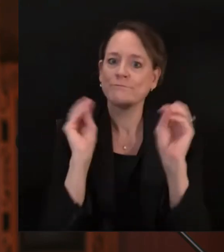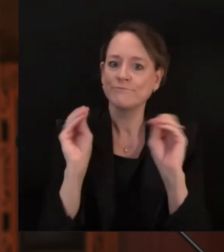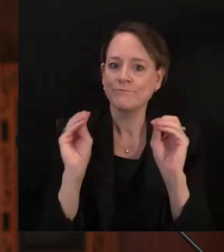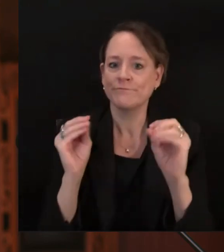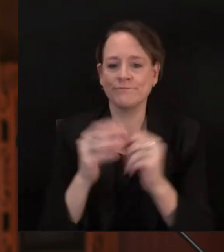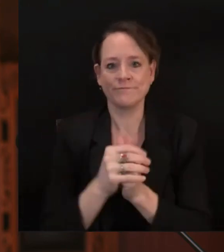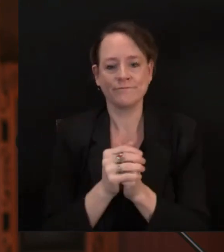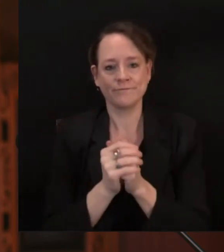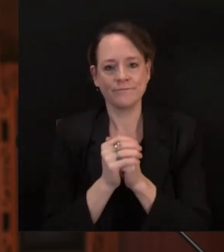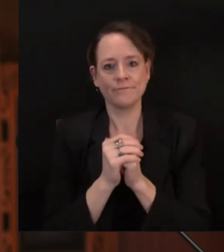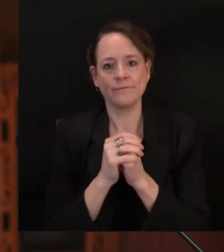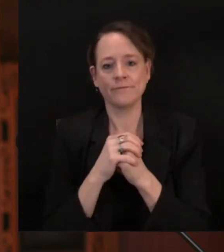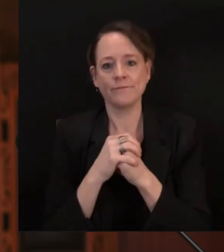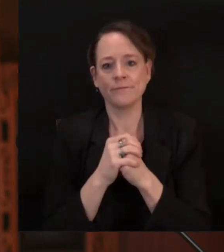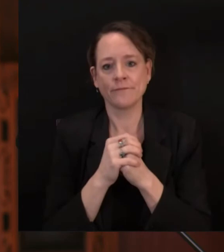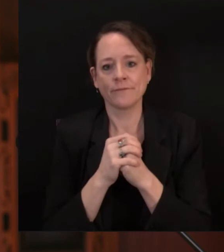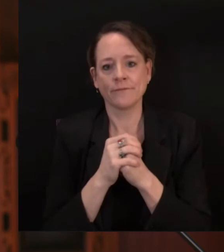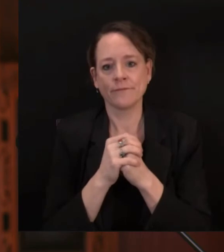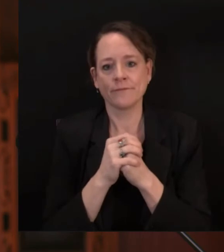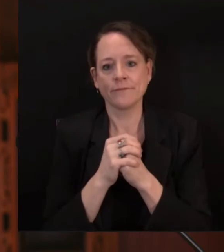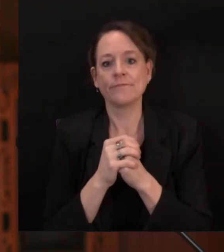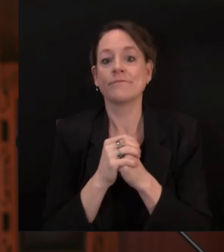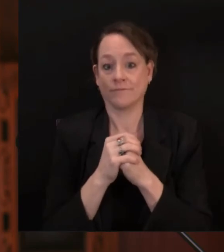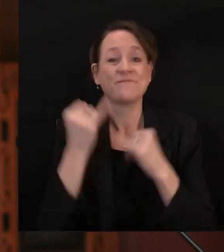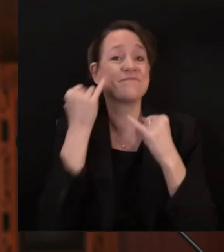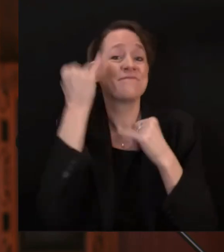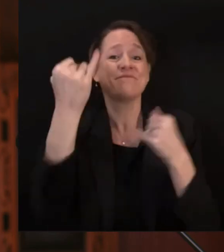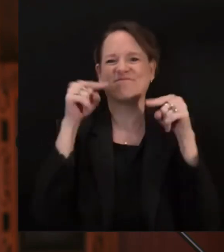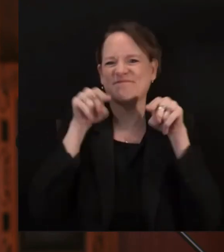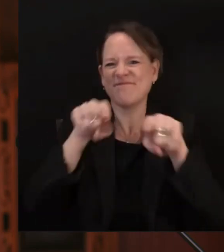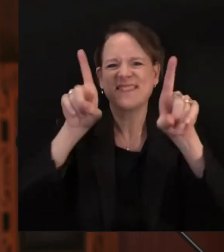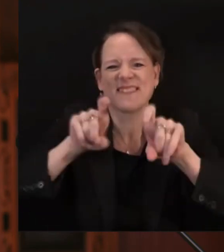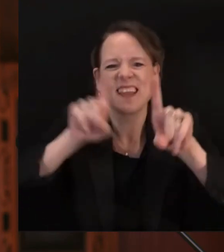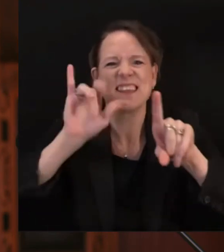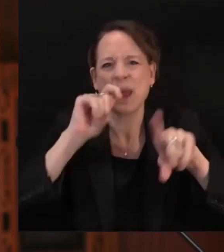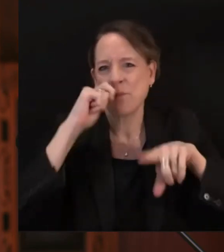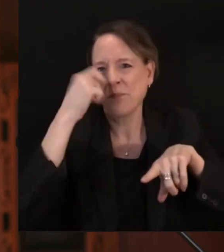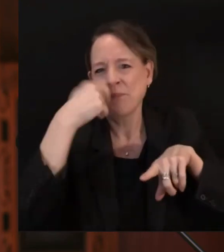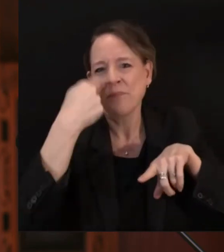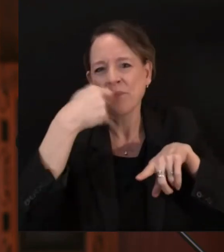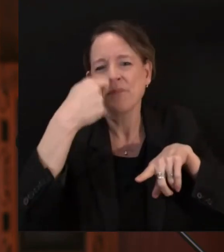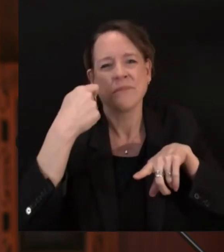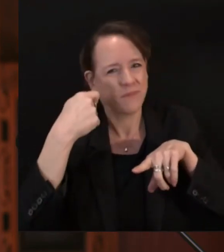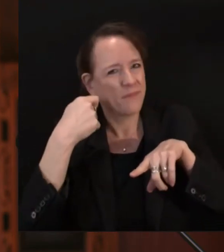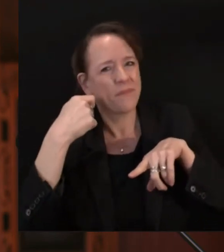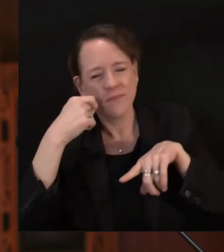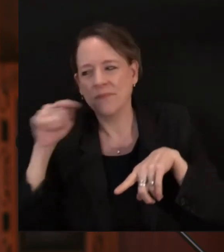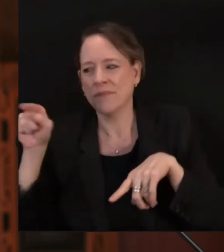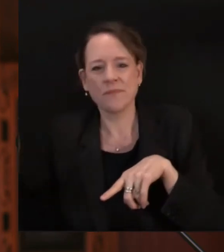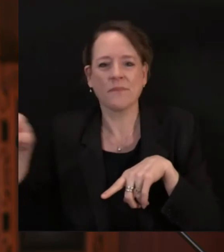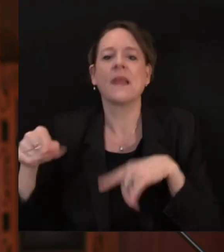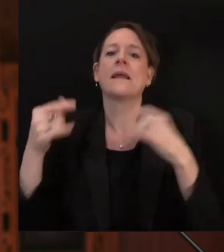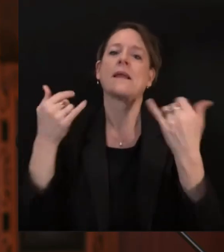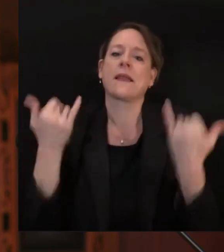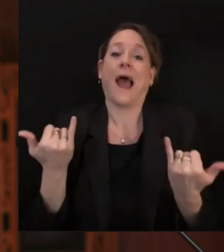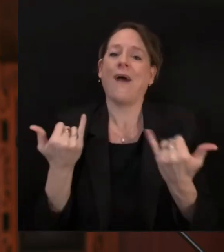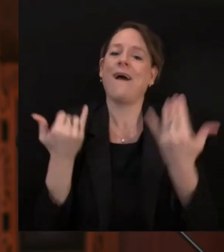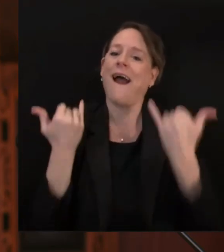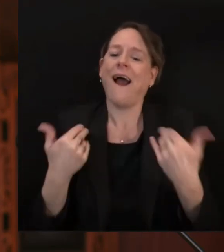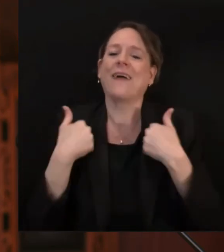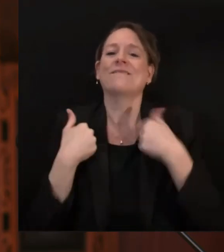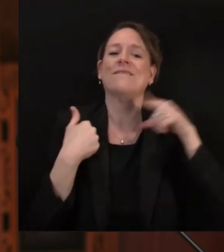accuracy. Testing has been and continues to be an integral tool in our work to box in the virus, and we are excited to